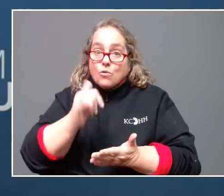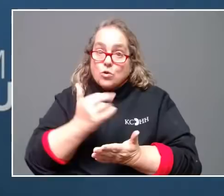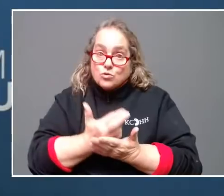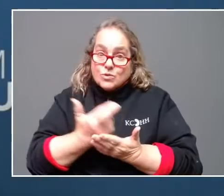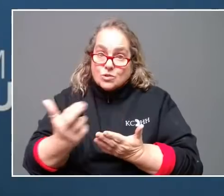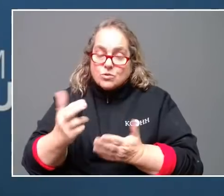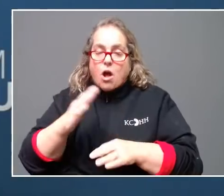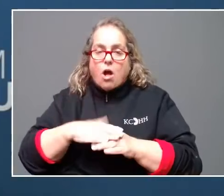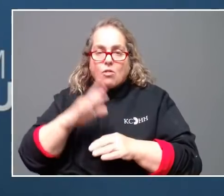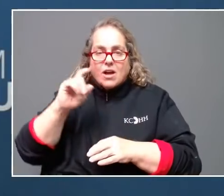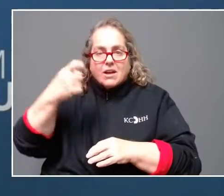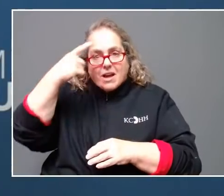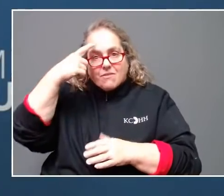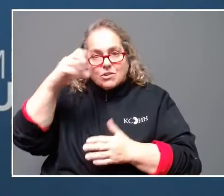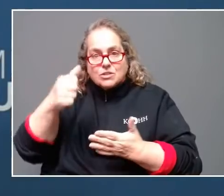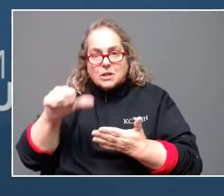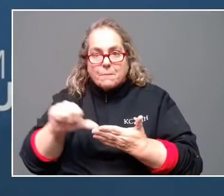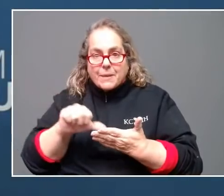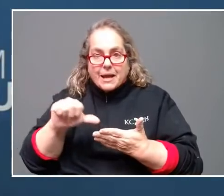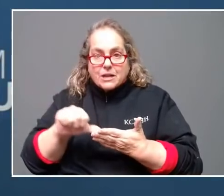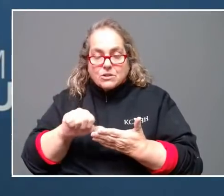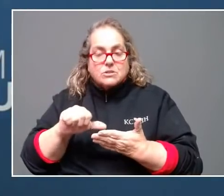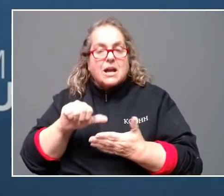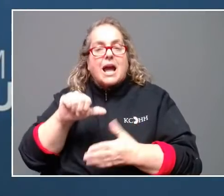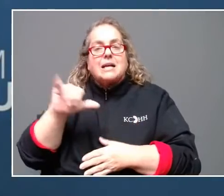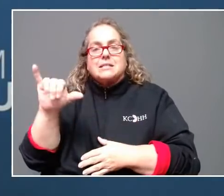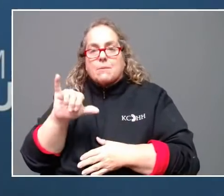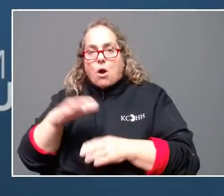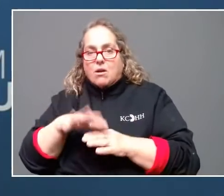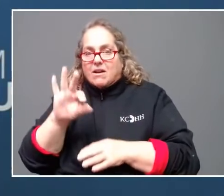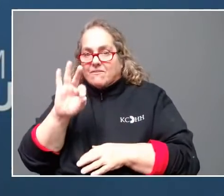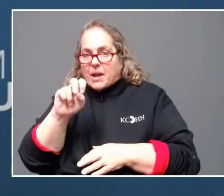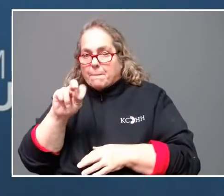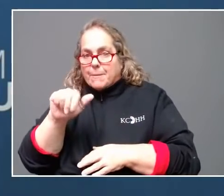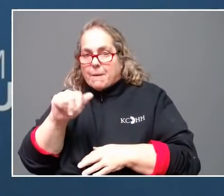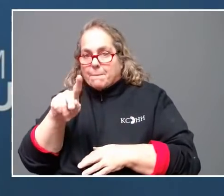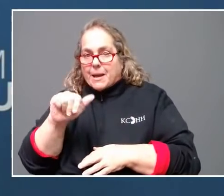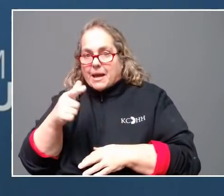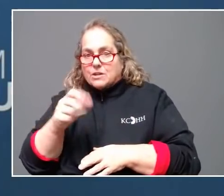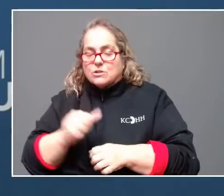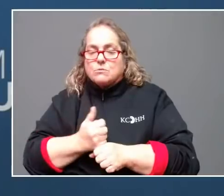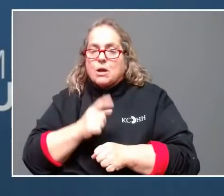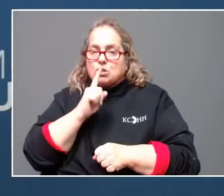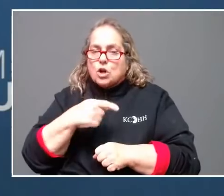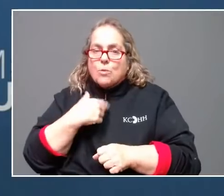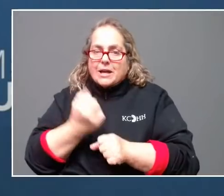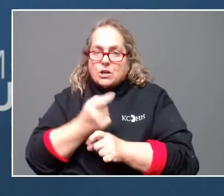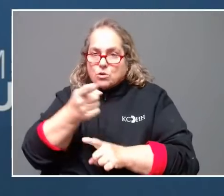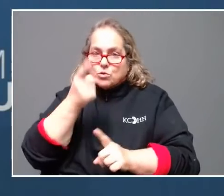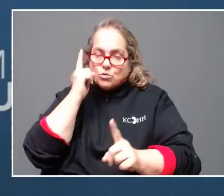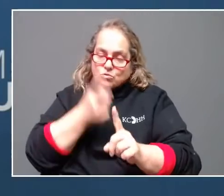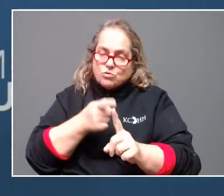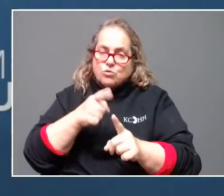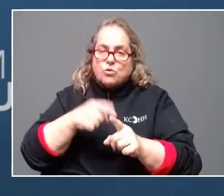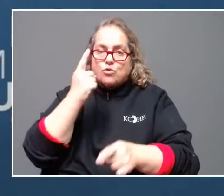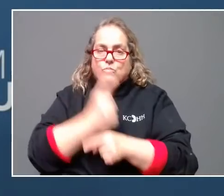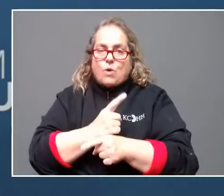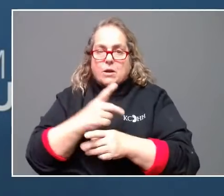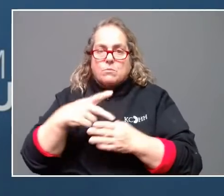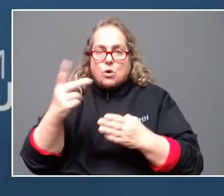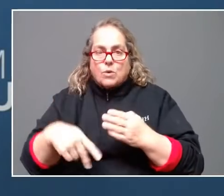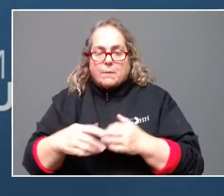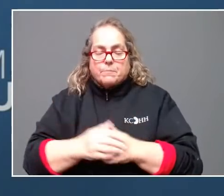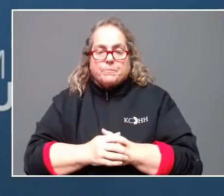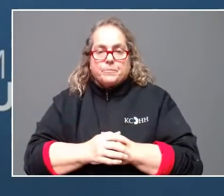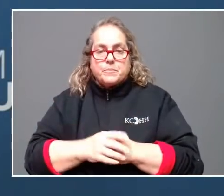page, as well as links on the FEMA page. Let's make sure we get you to the appropriate program. Kentucky State Parks